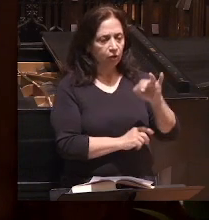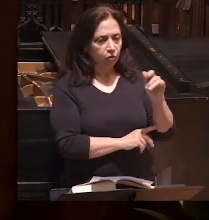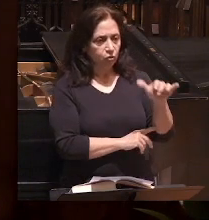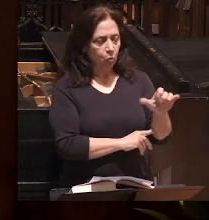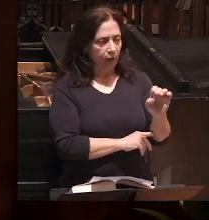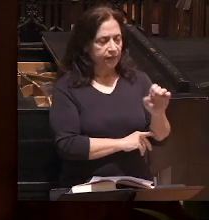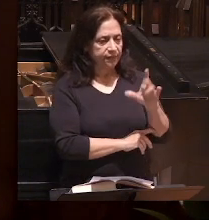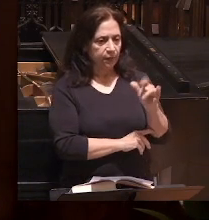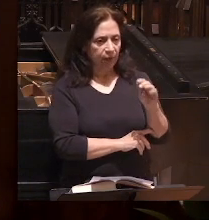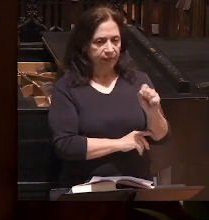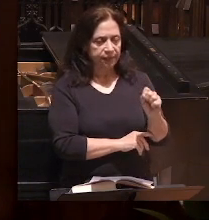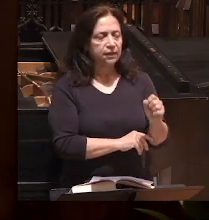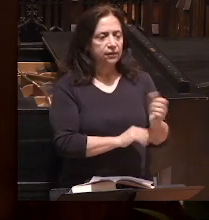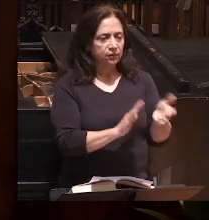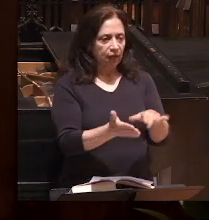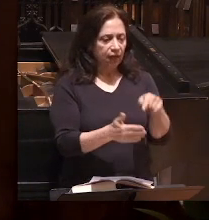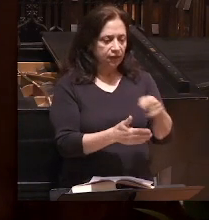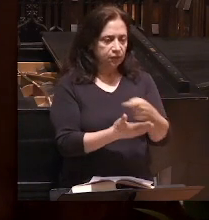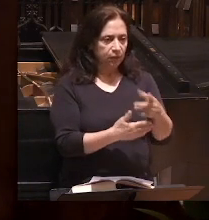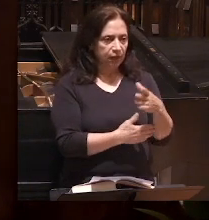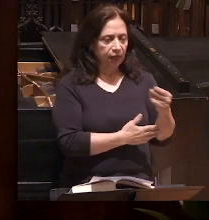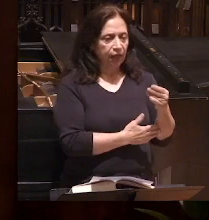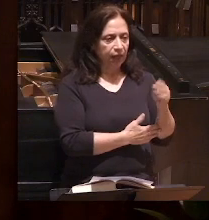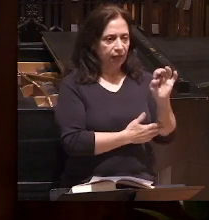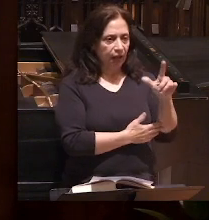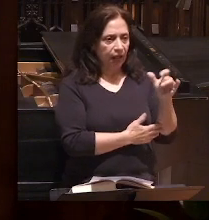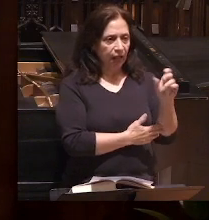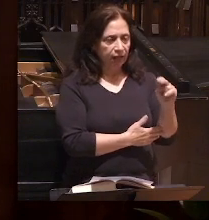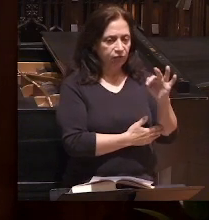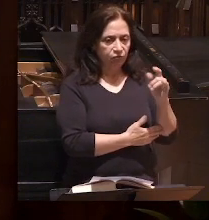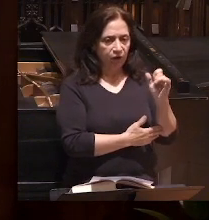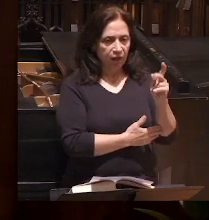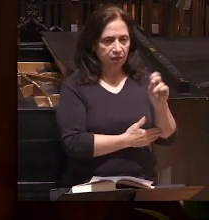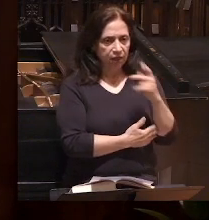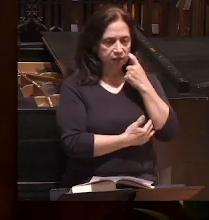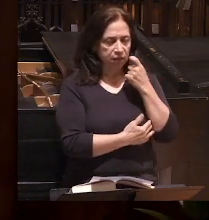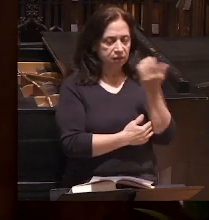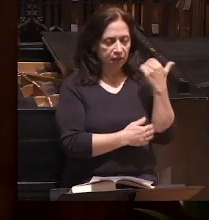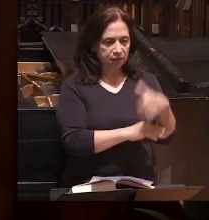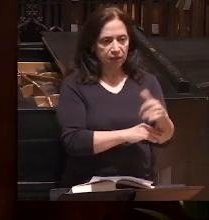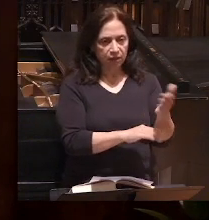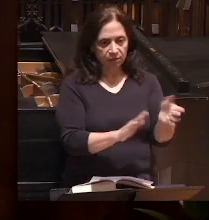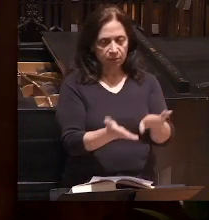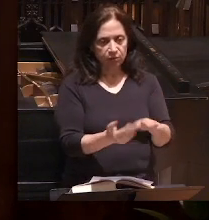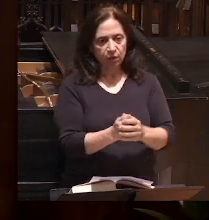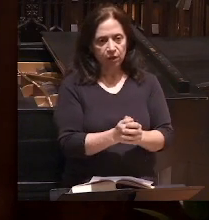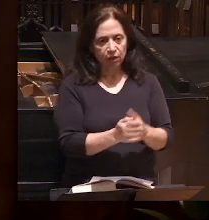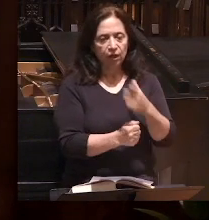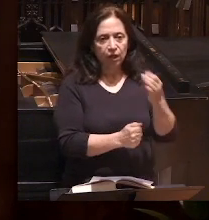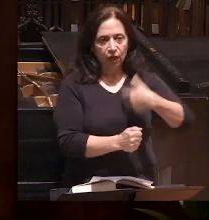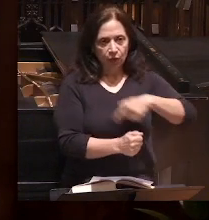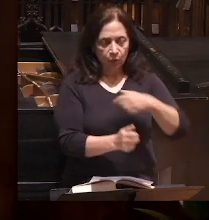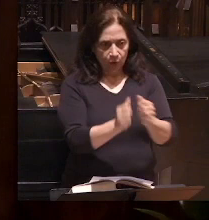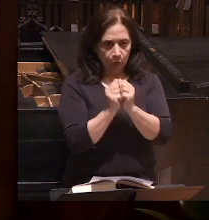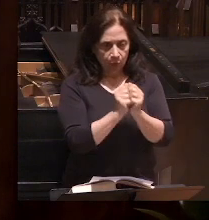died this week, and Ellen Franklin, who died just last night. And we are with